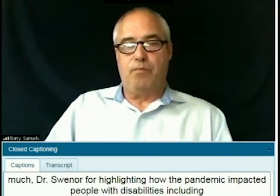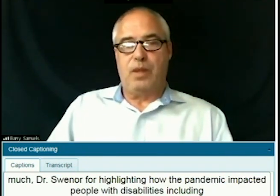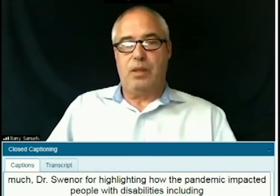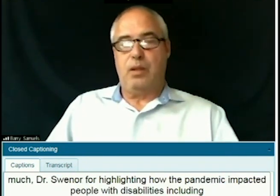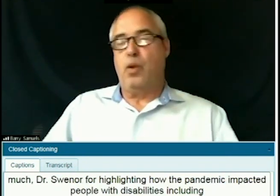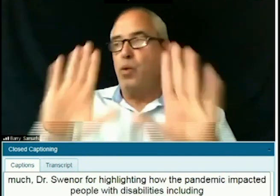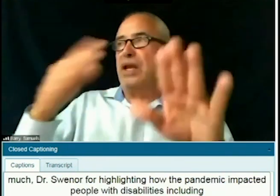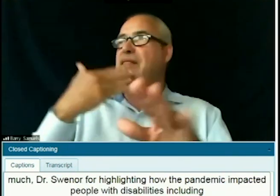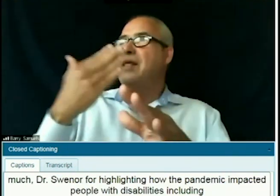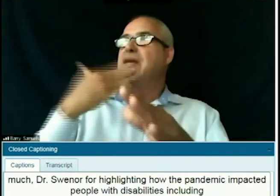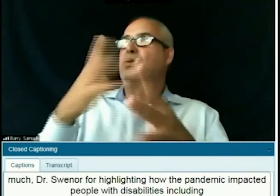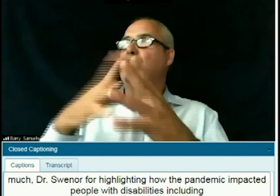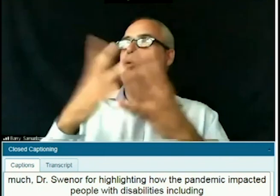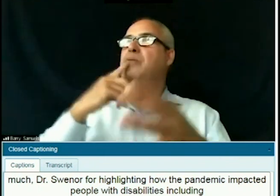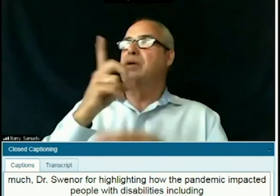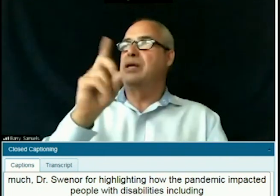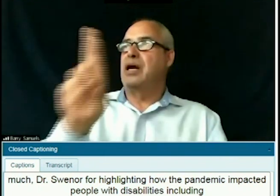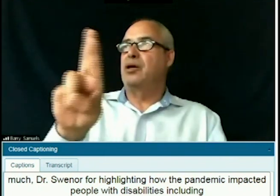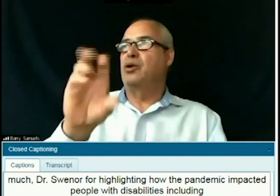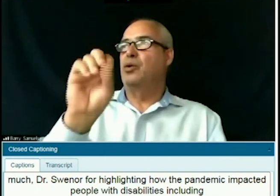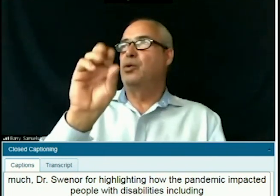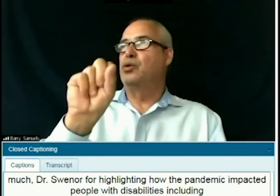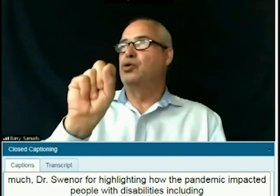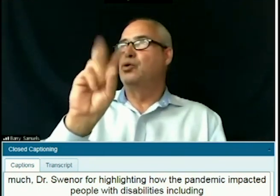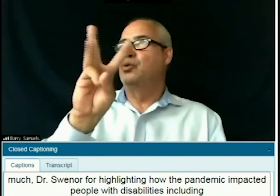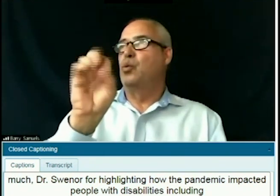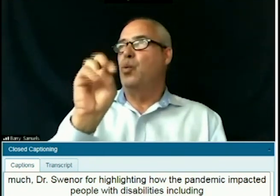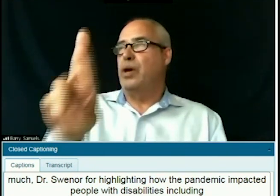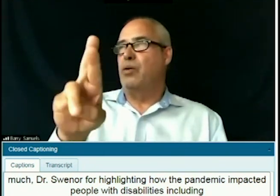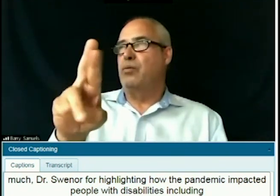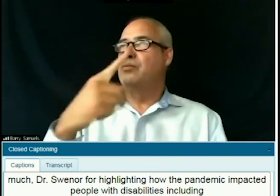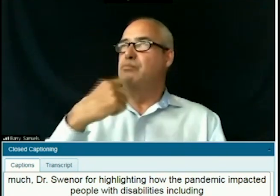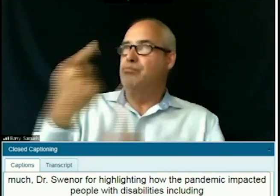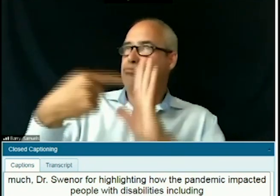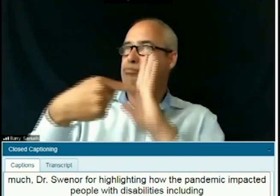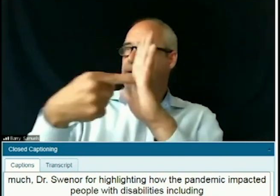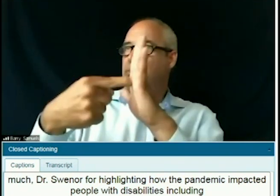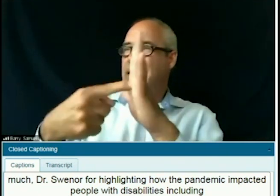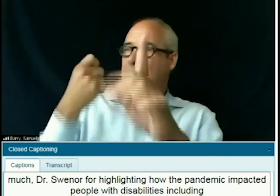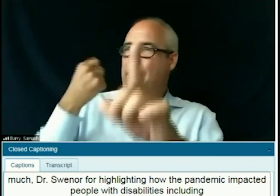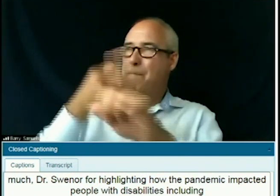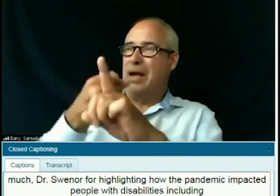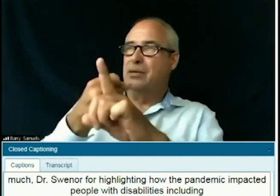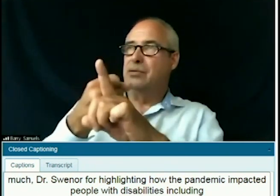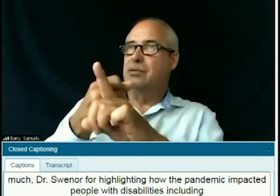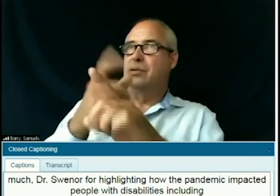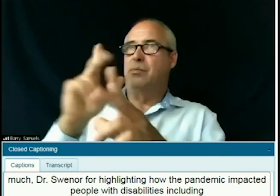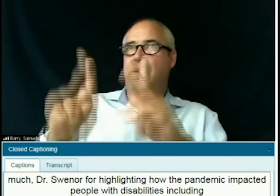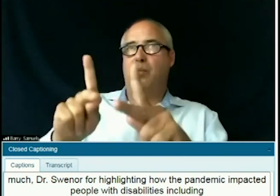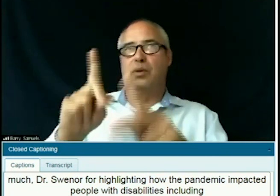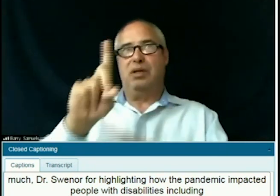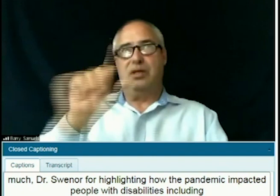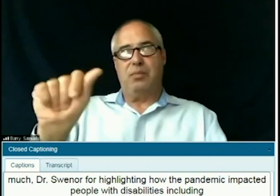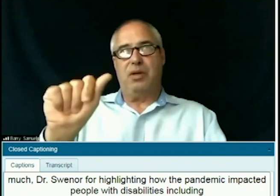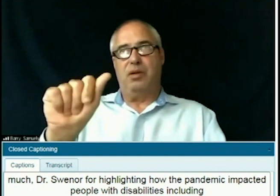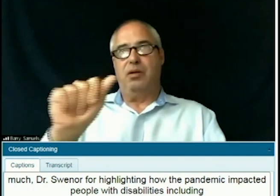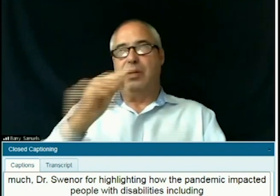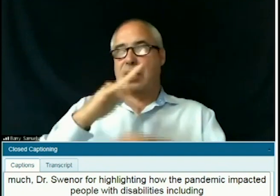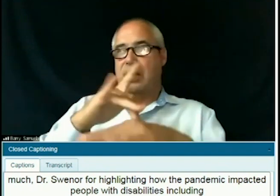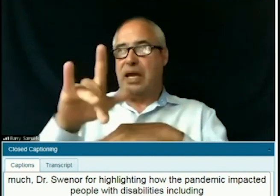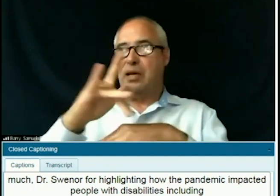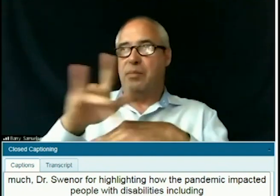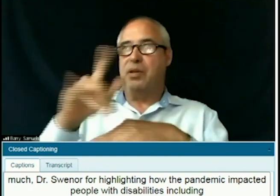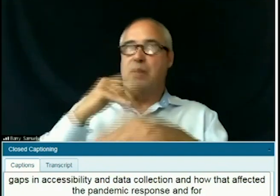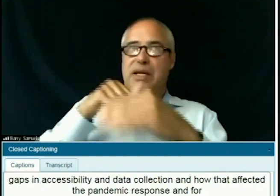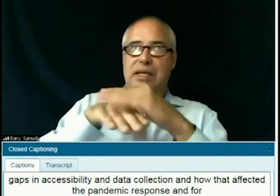Great. Thank you so much, Dr. Swenor, for highlighting how the pandemic impacted people with disabilities, including gaps in accessibility